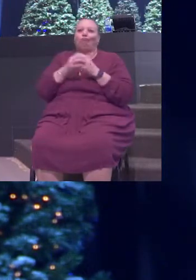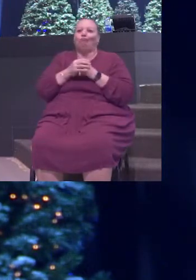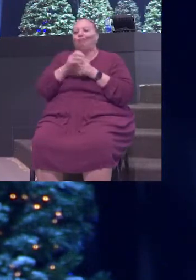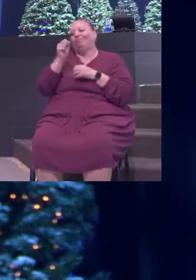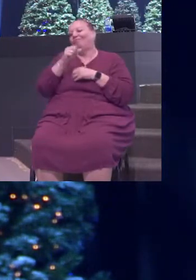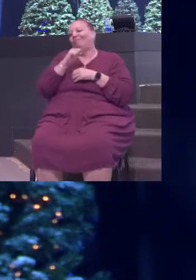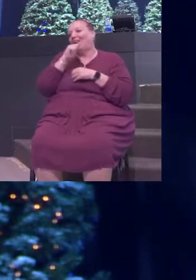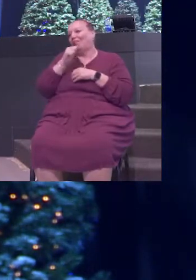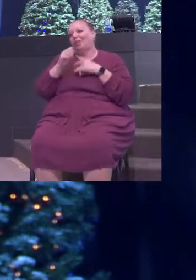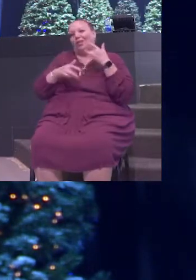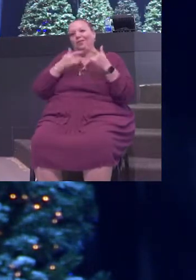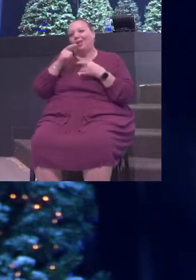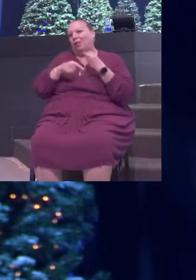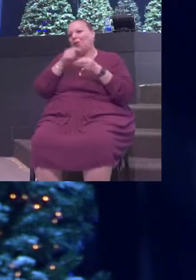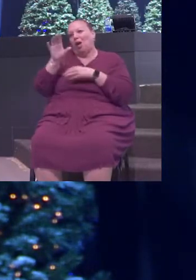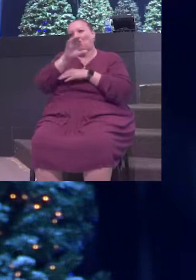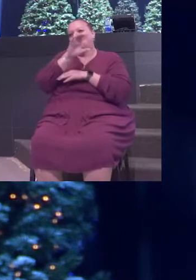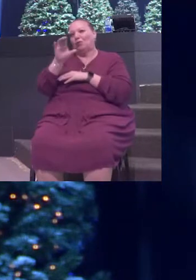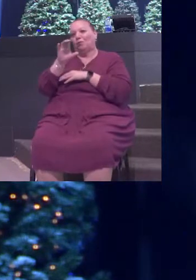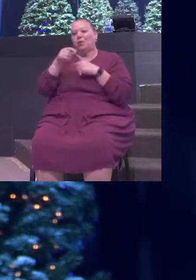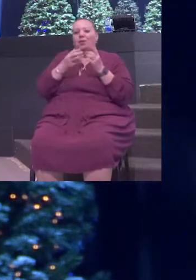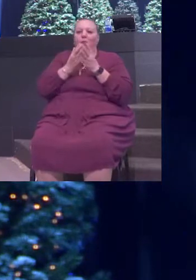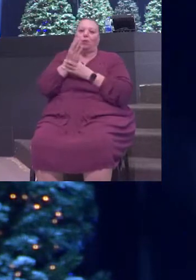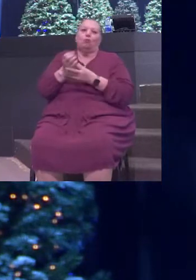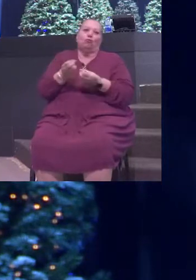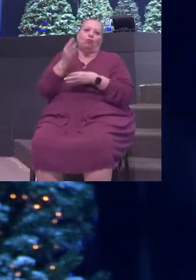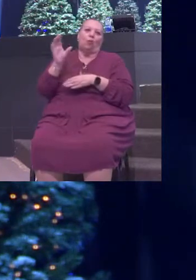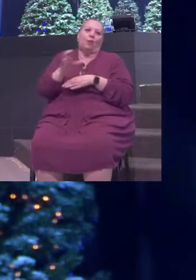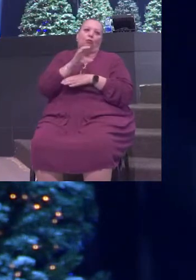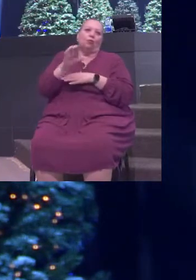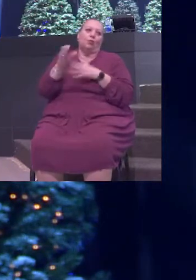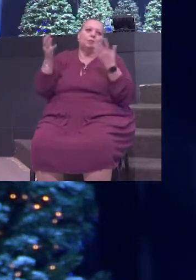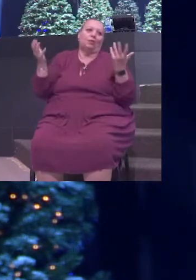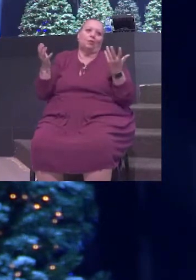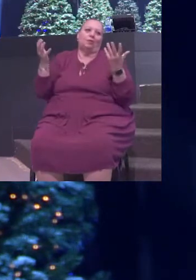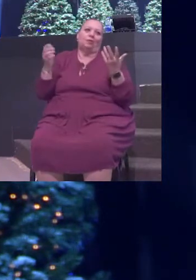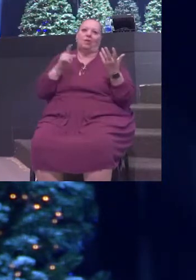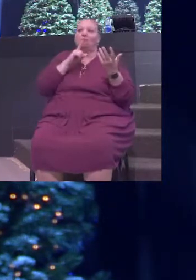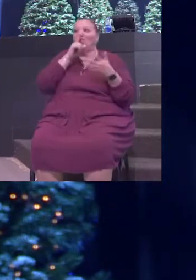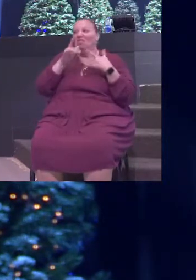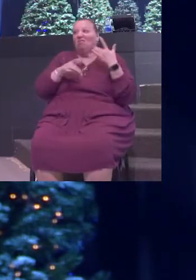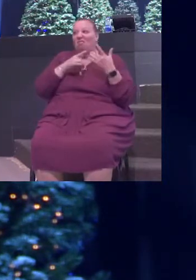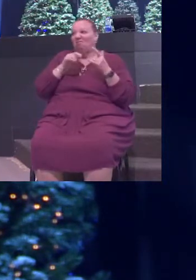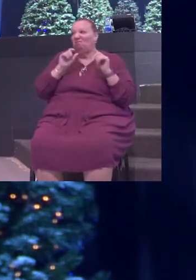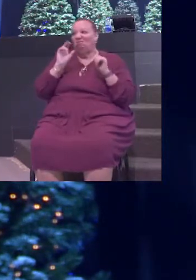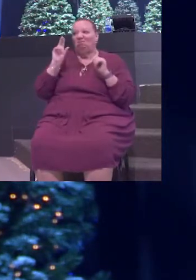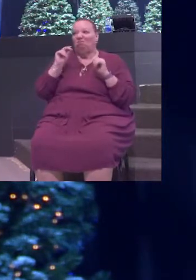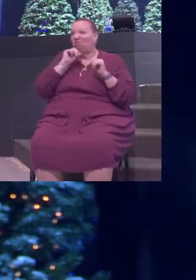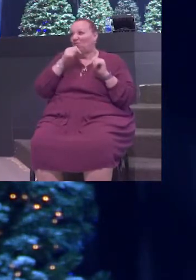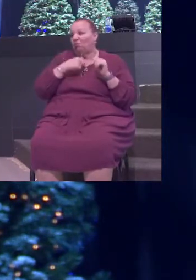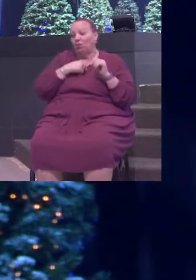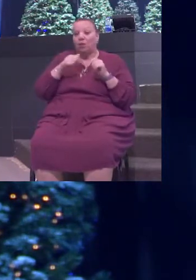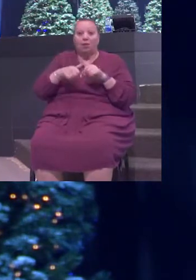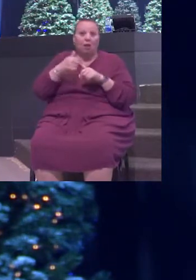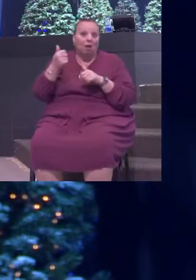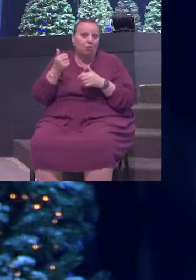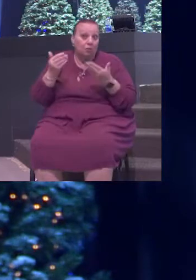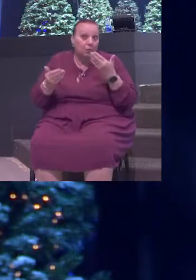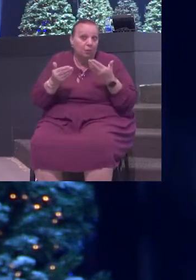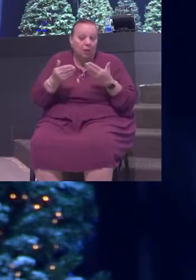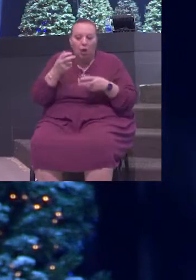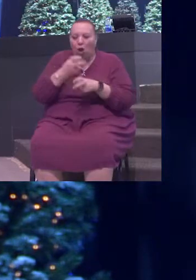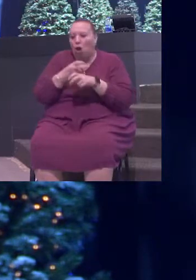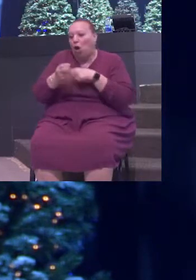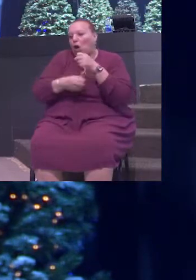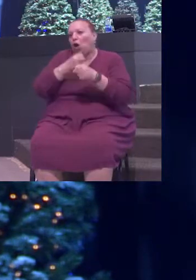you know, I don't get very excited about Christmas. I mean, I've been through so many Christmases. I don't really get very excited about Christmas. Others maybe, you know, this has been a